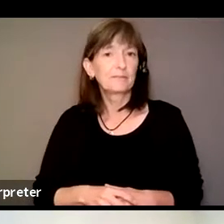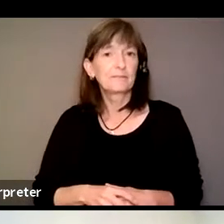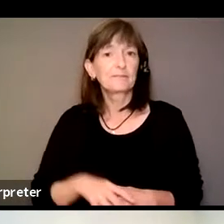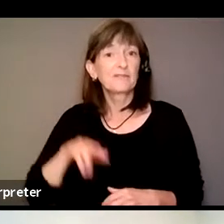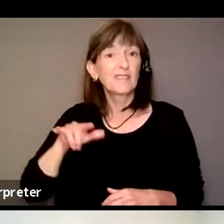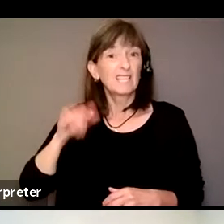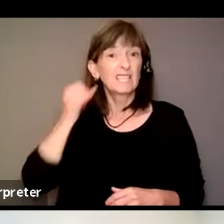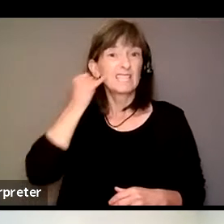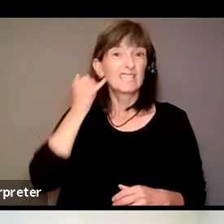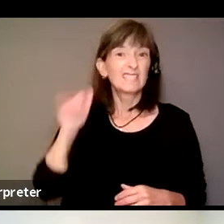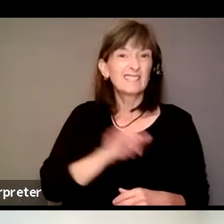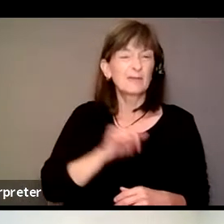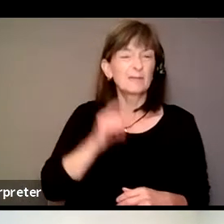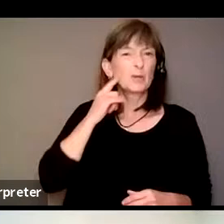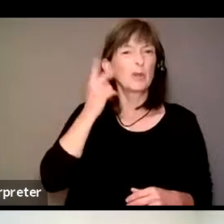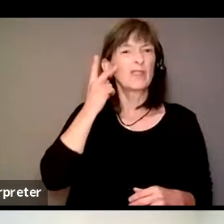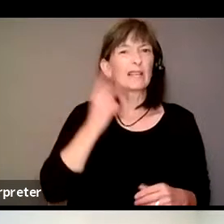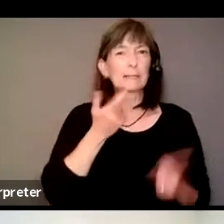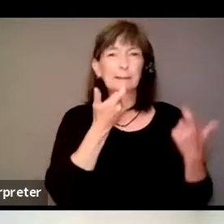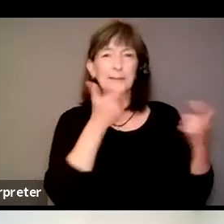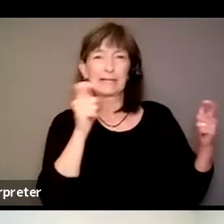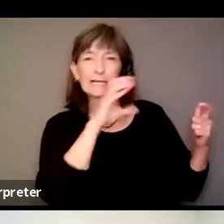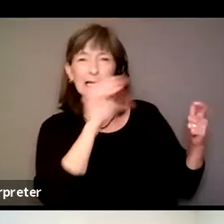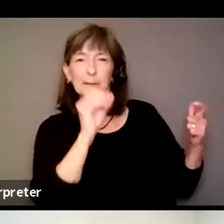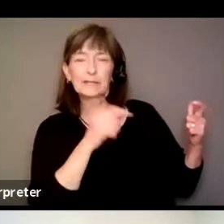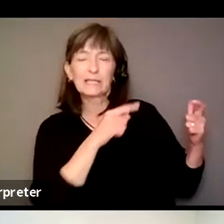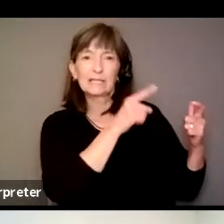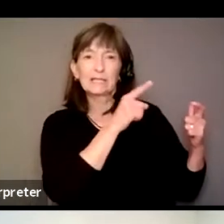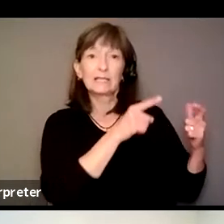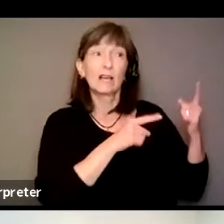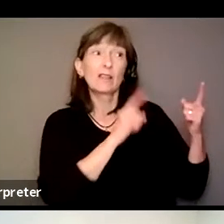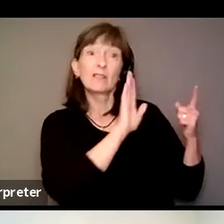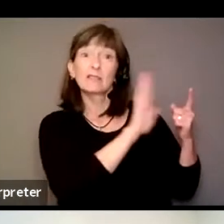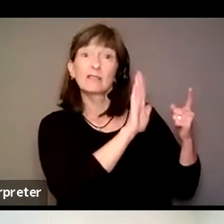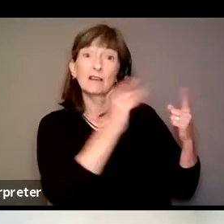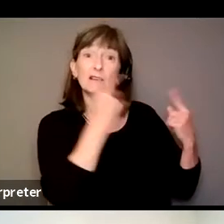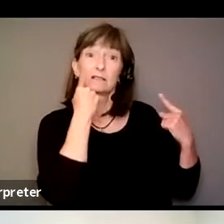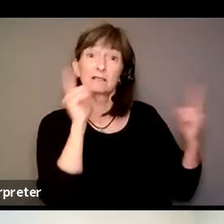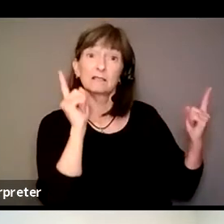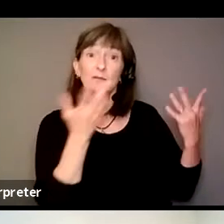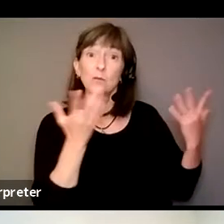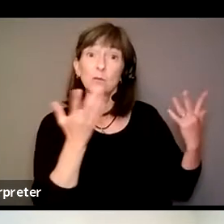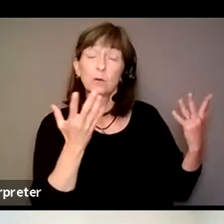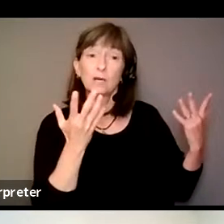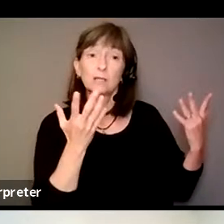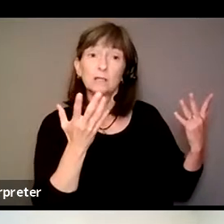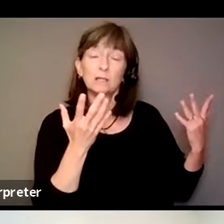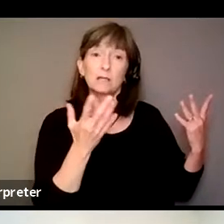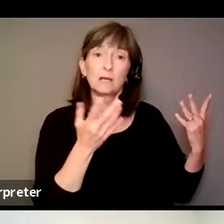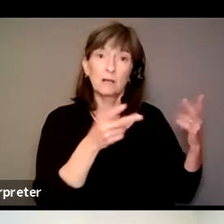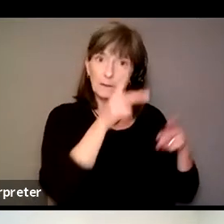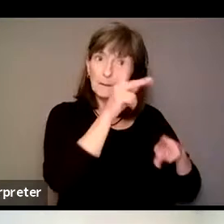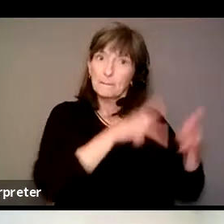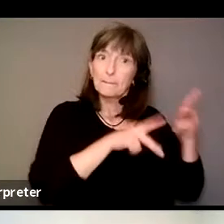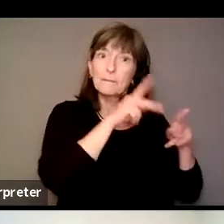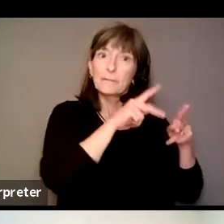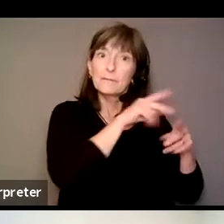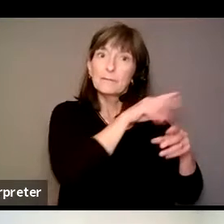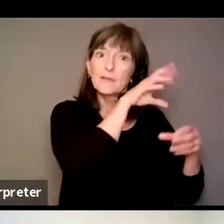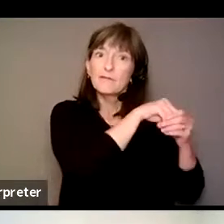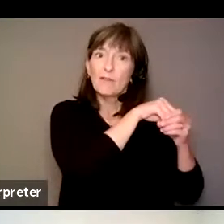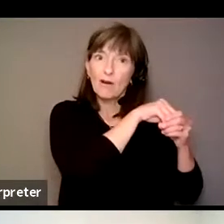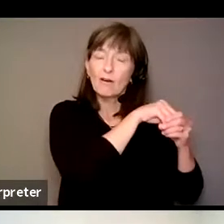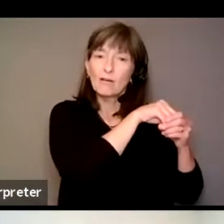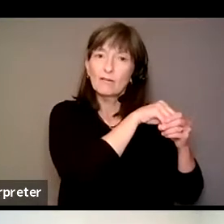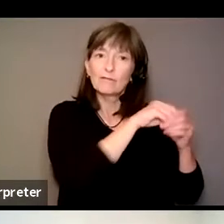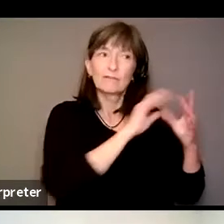look at Fortune 100, 500 type companies, the measure of their success sometimes is the people that they have within their